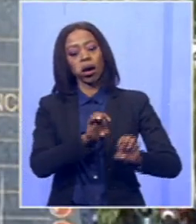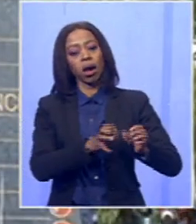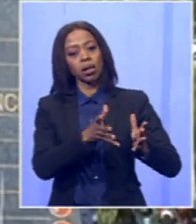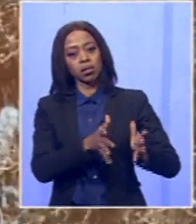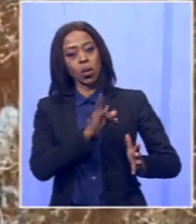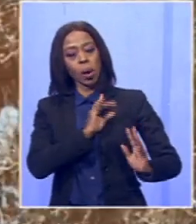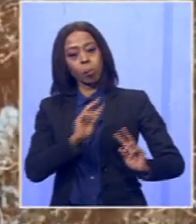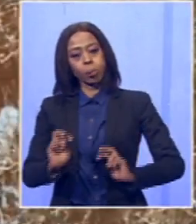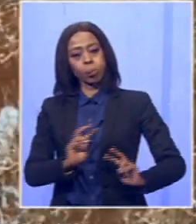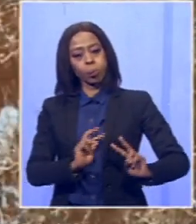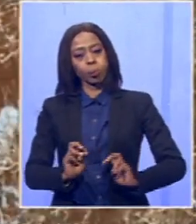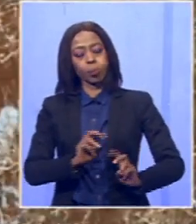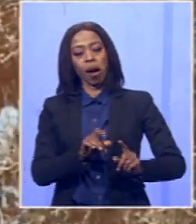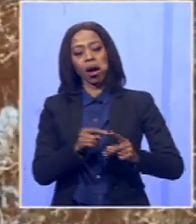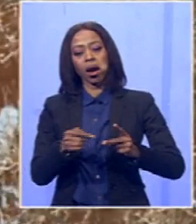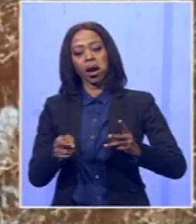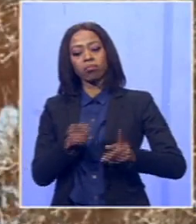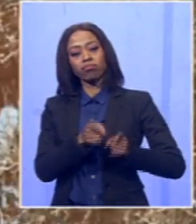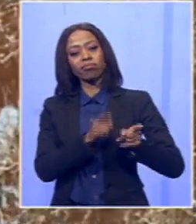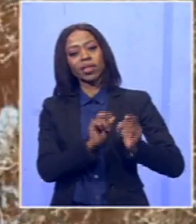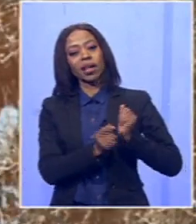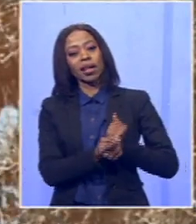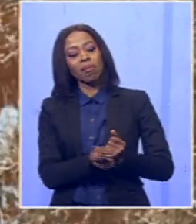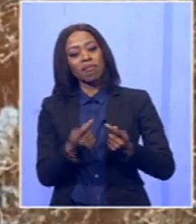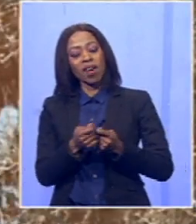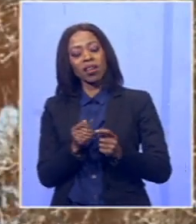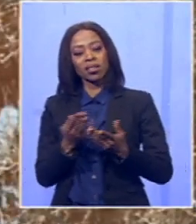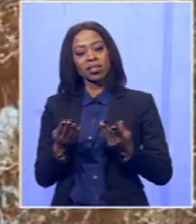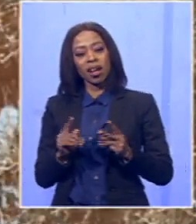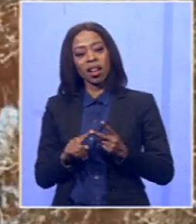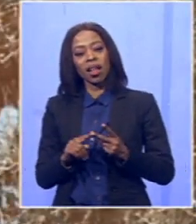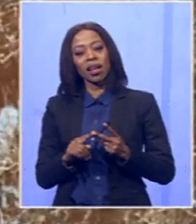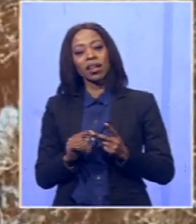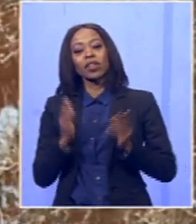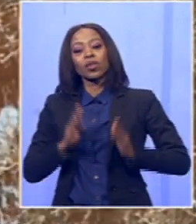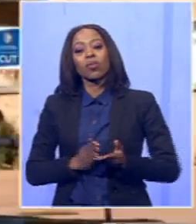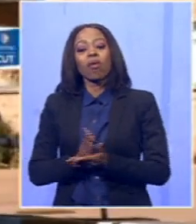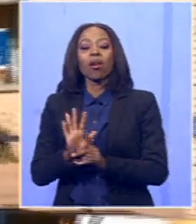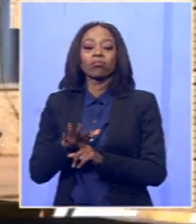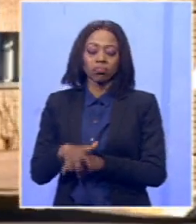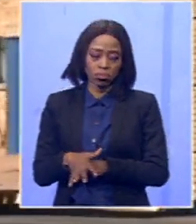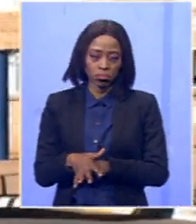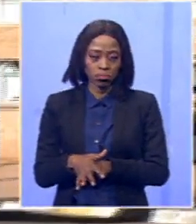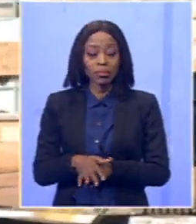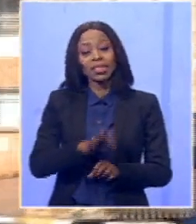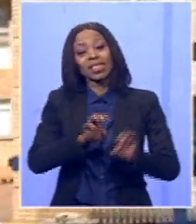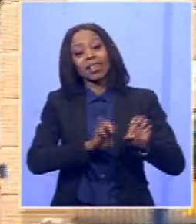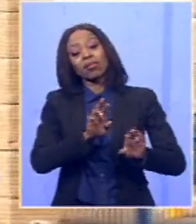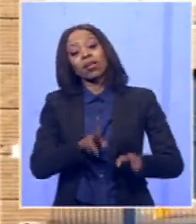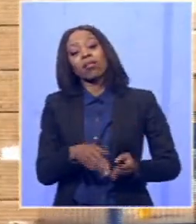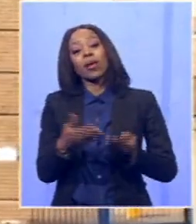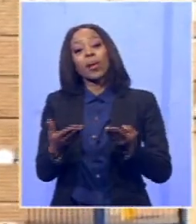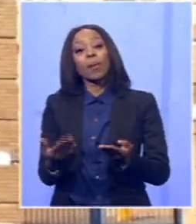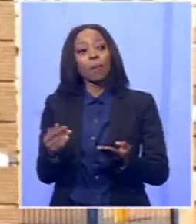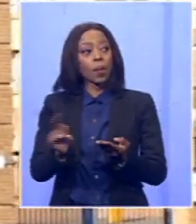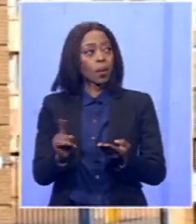to investigate various allegations of financial and human rights violations. The assessor recommended